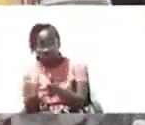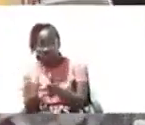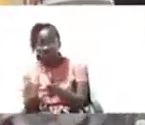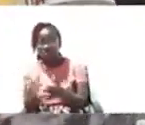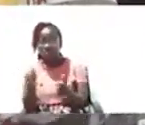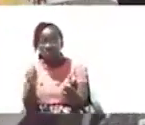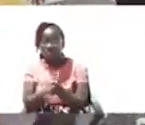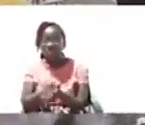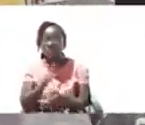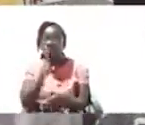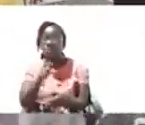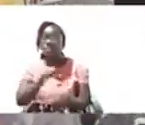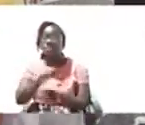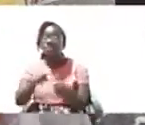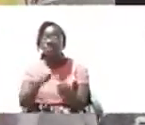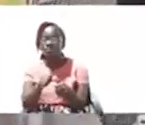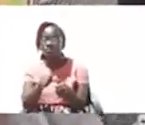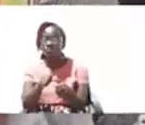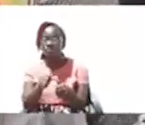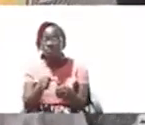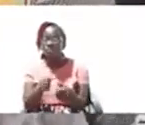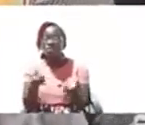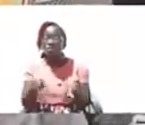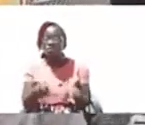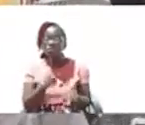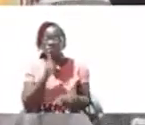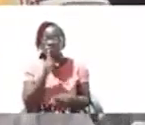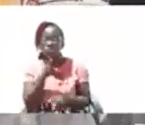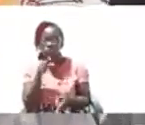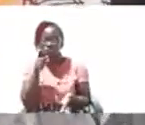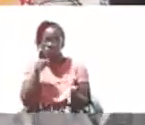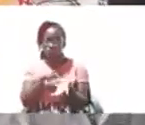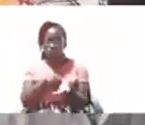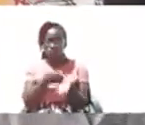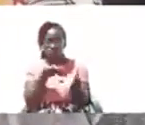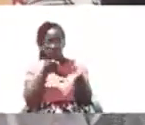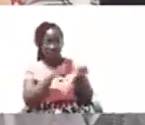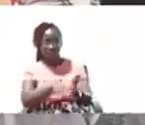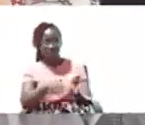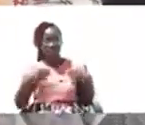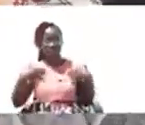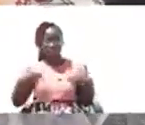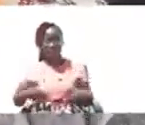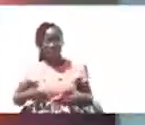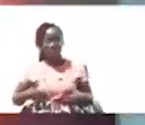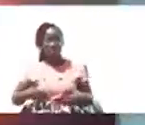recommending to you, when he speaks to a corpse, he hears.